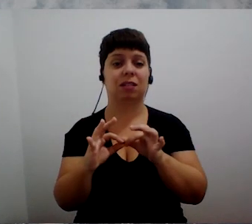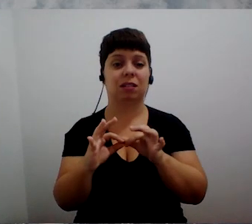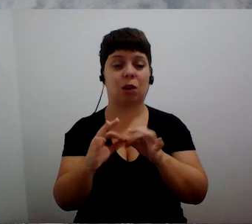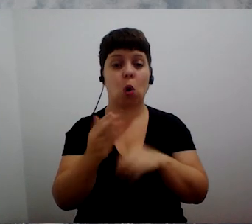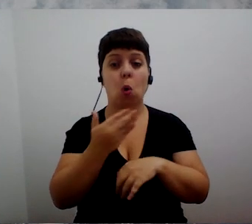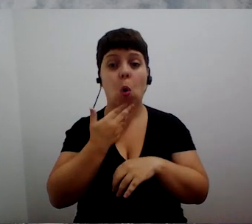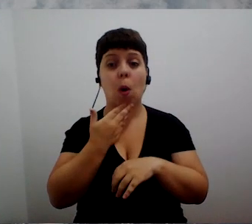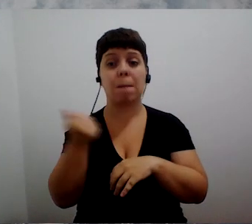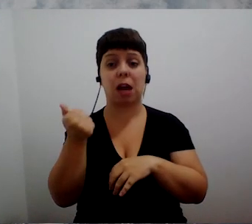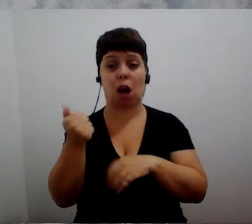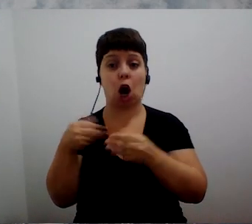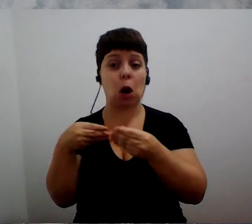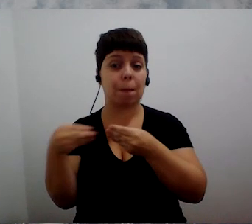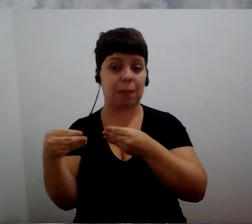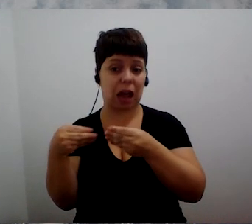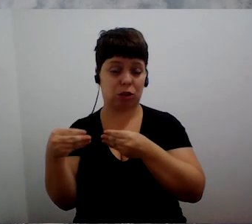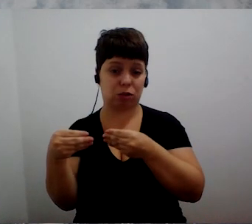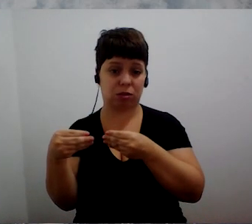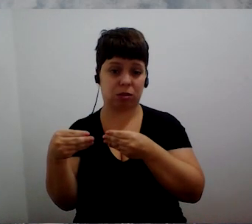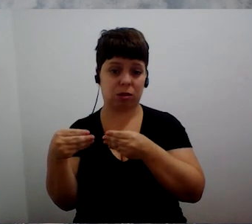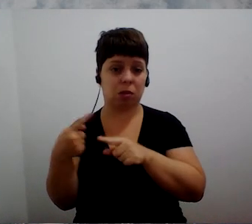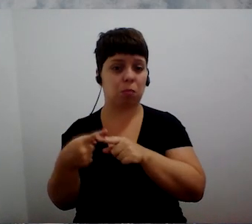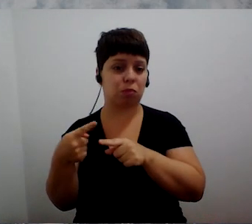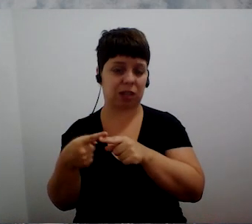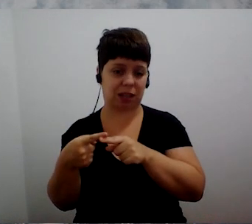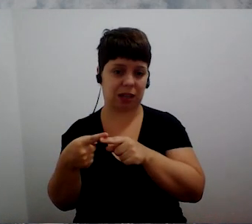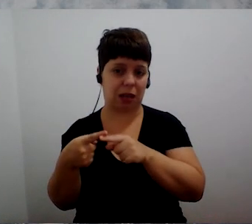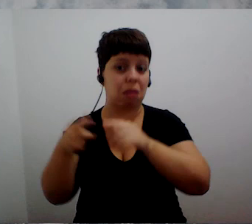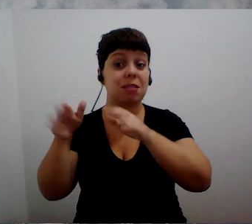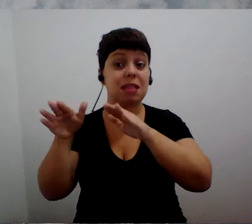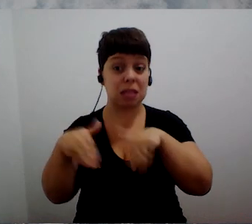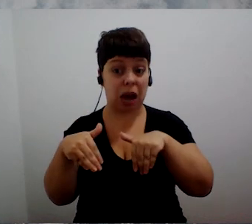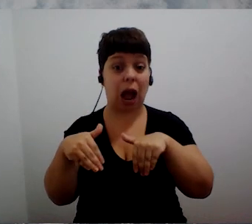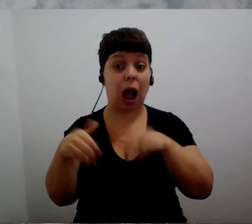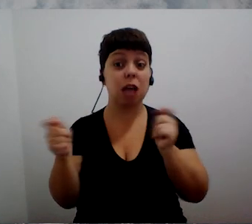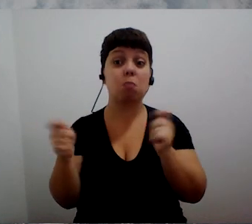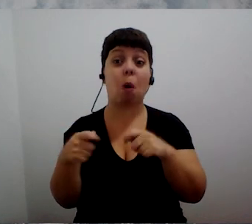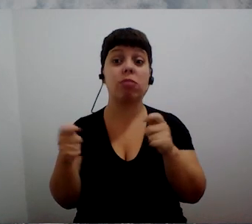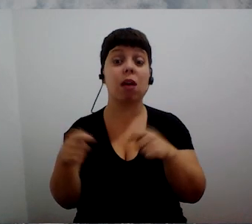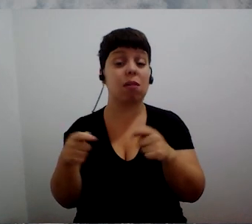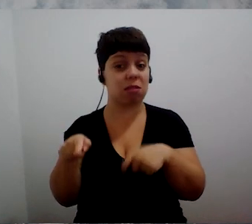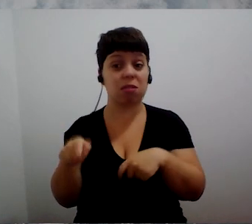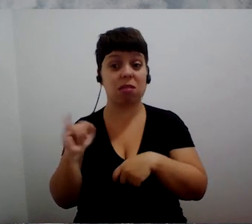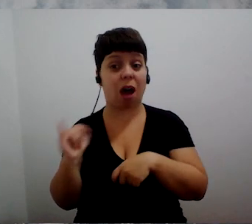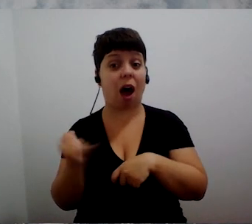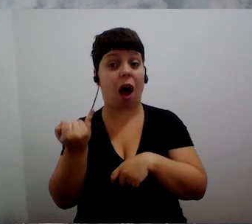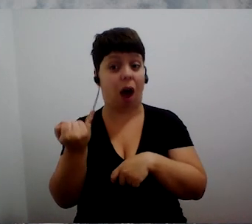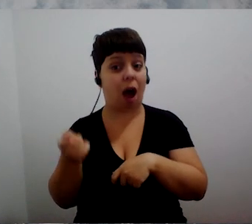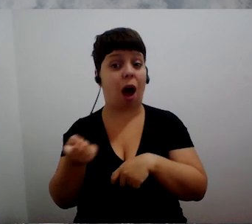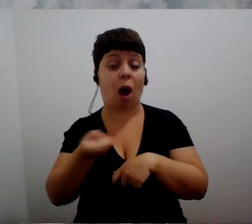different examples on how we can match the best of having plastics in society, because it